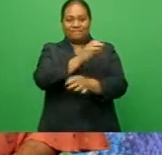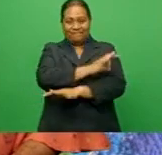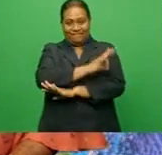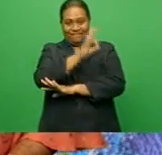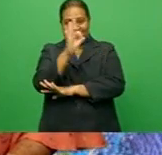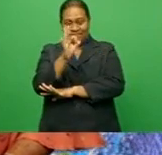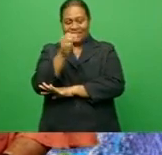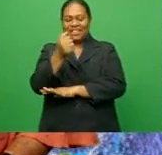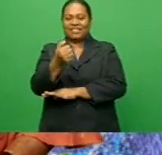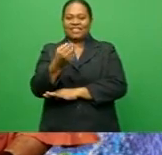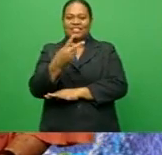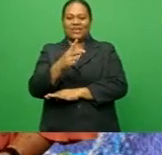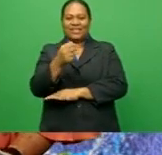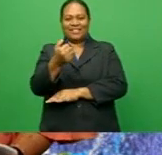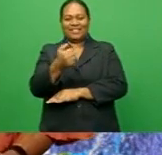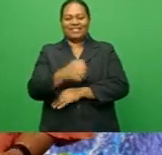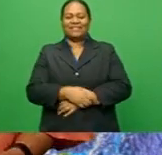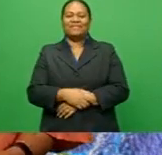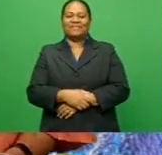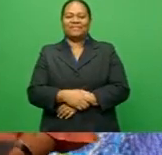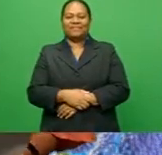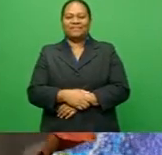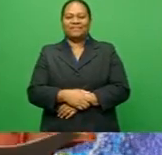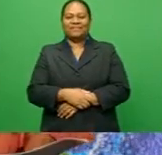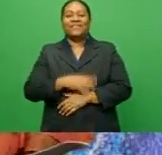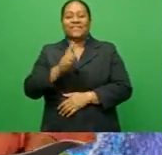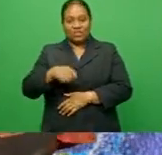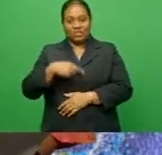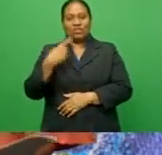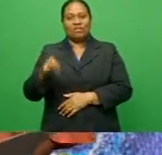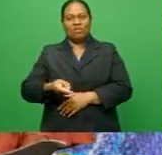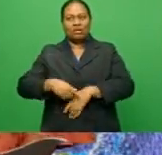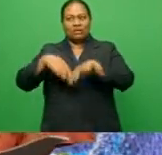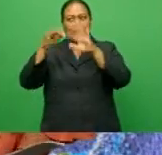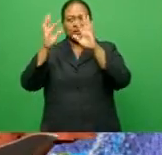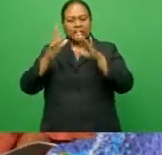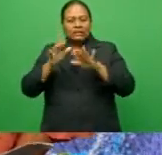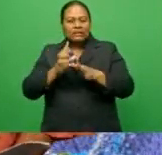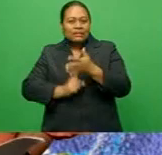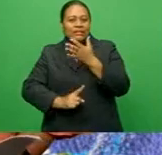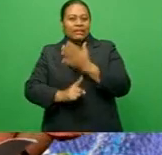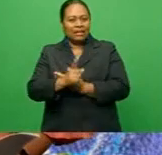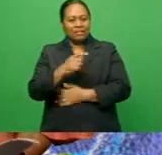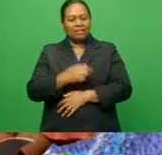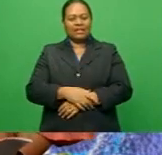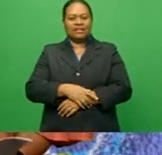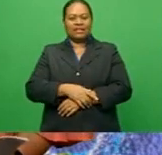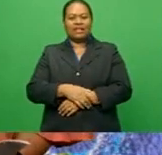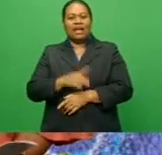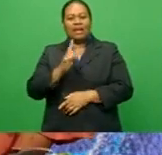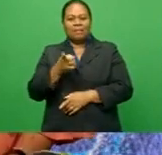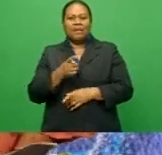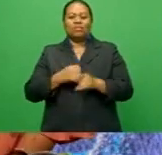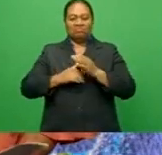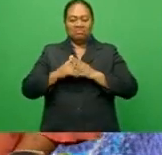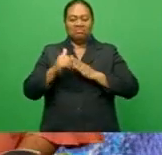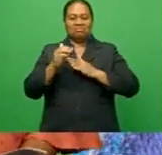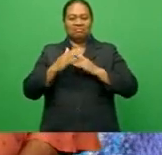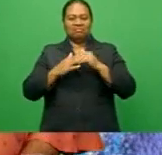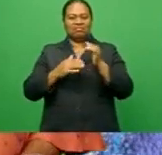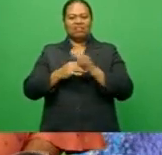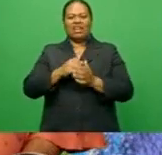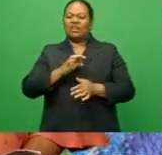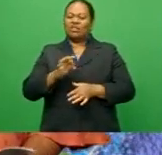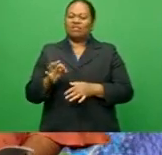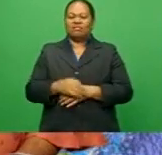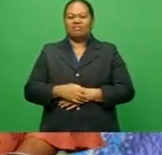at 6:26. For tomorrow, rain is in the picture. It will gradually build up, won't have much